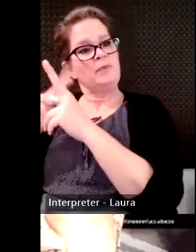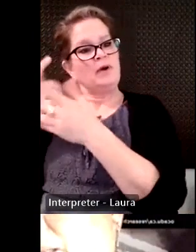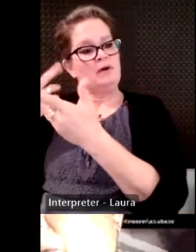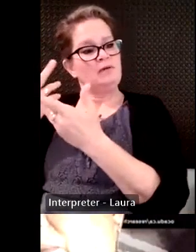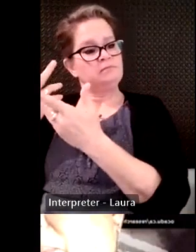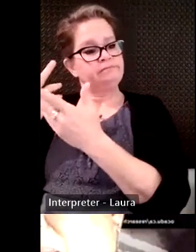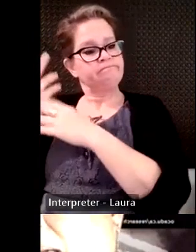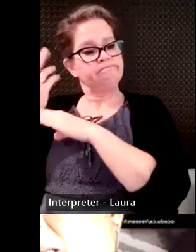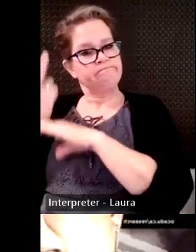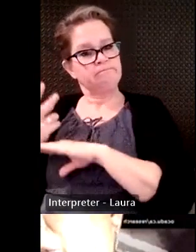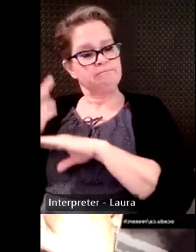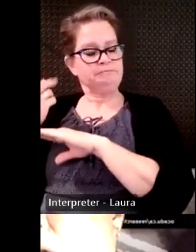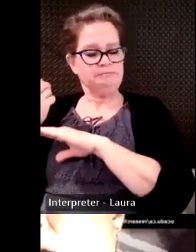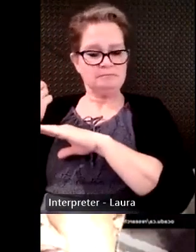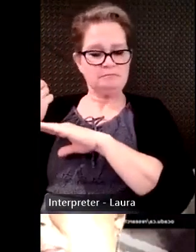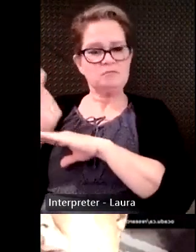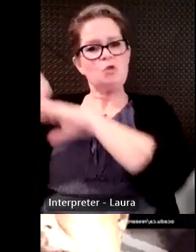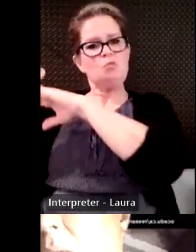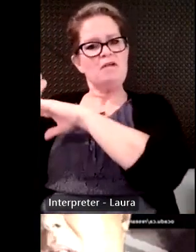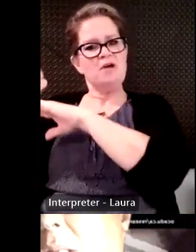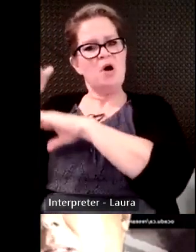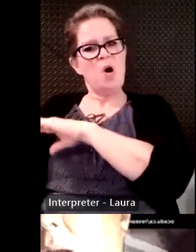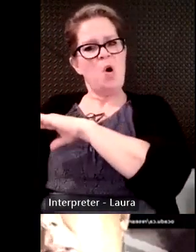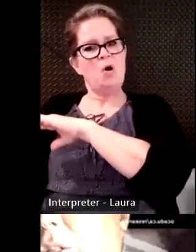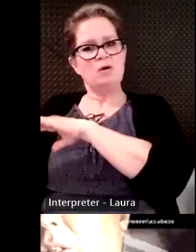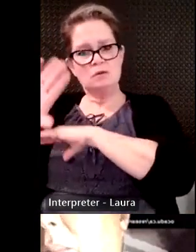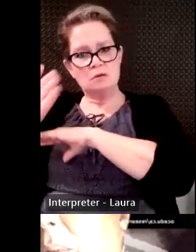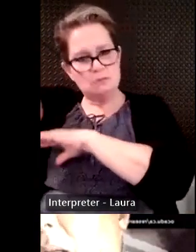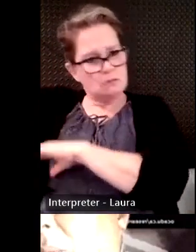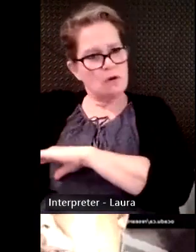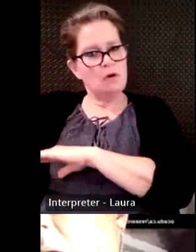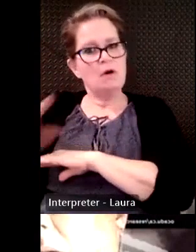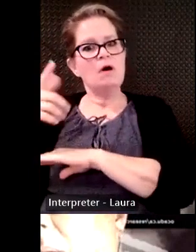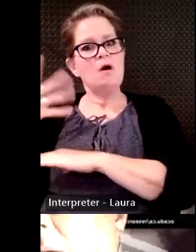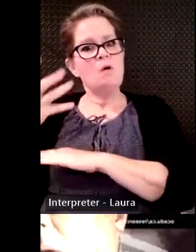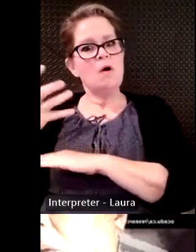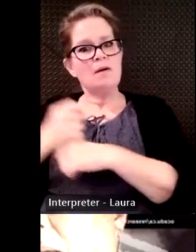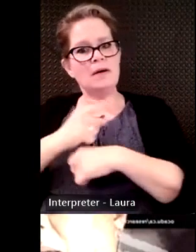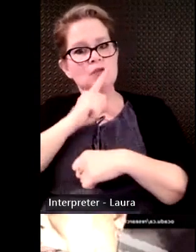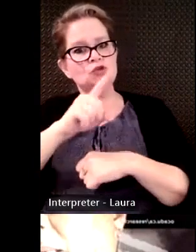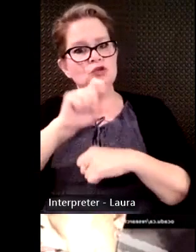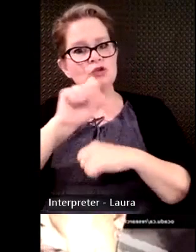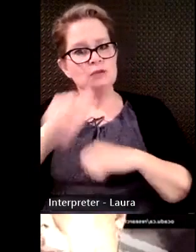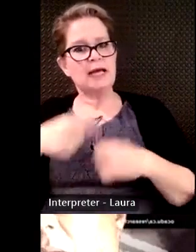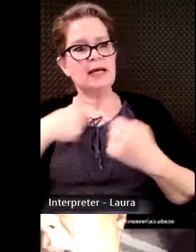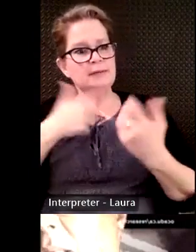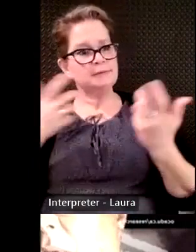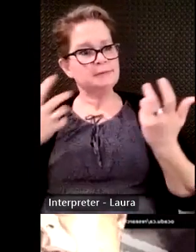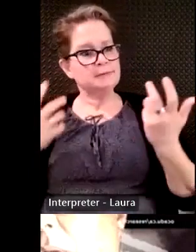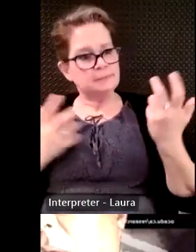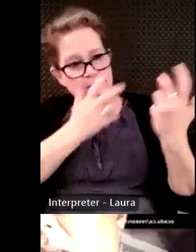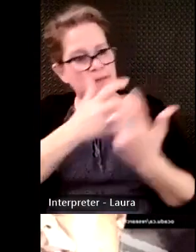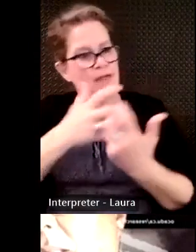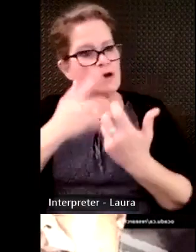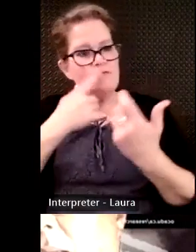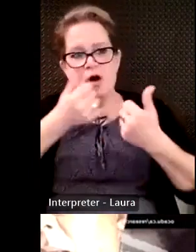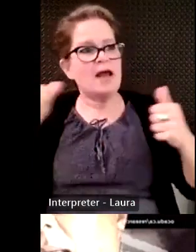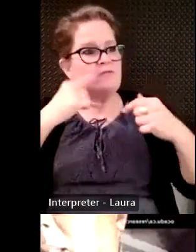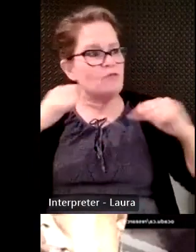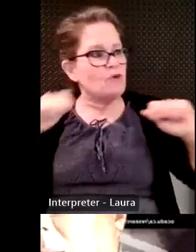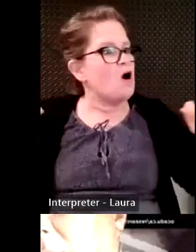our tongues or risk backlash or be met with empty silence just to be able to talk about our own realities and the realities of our